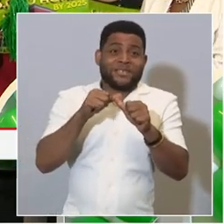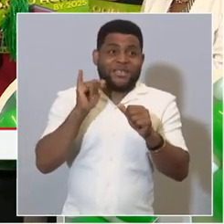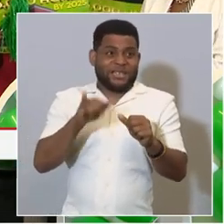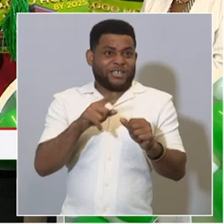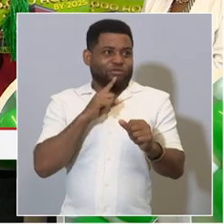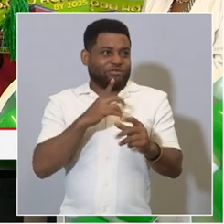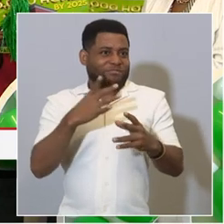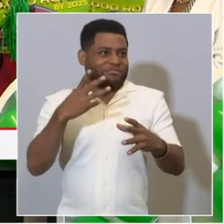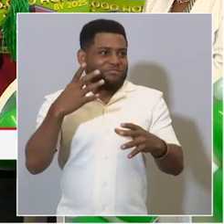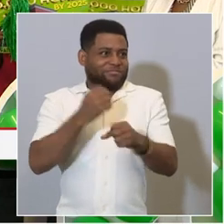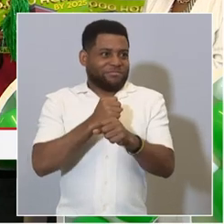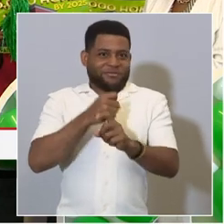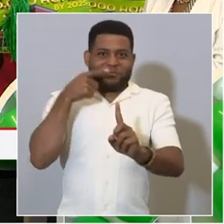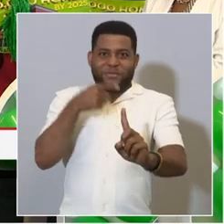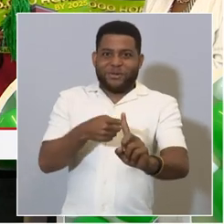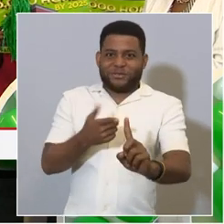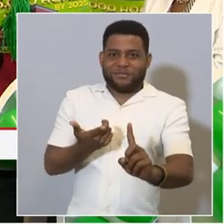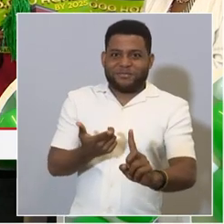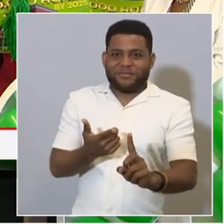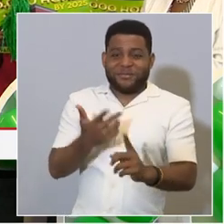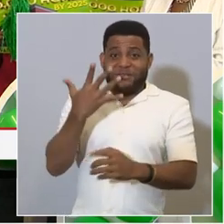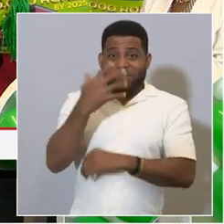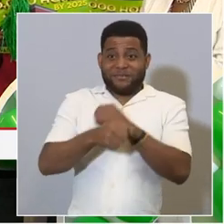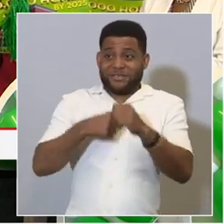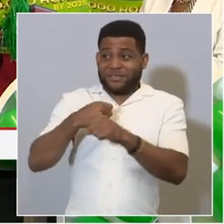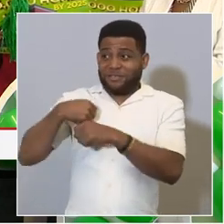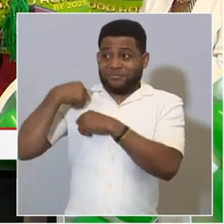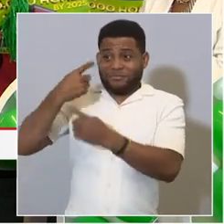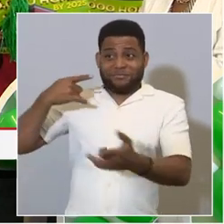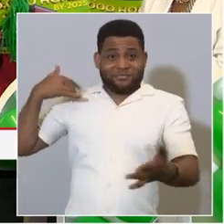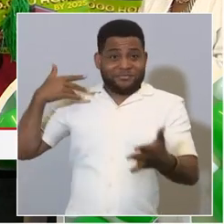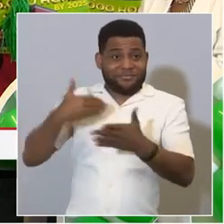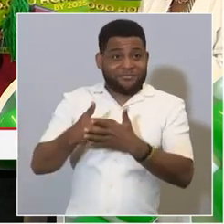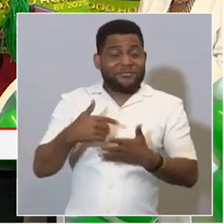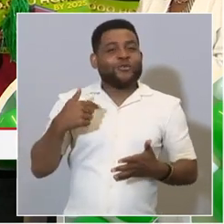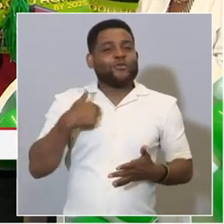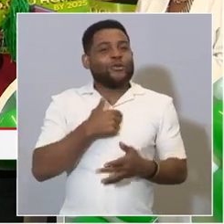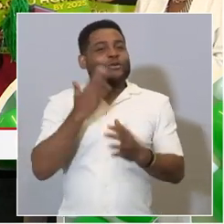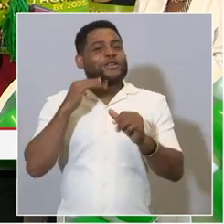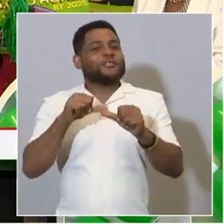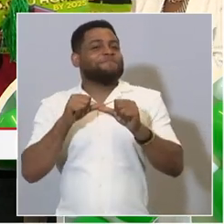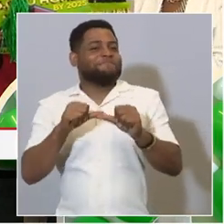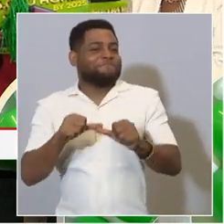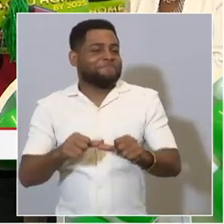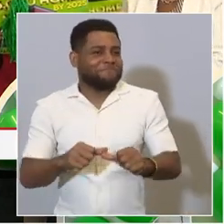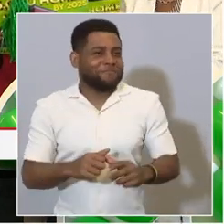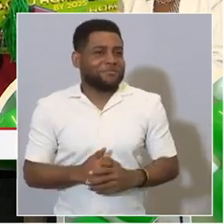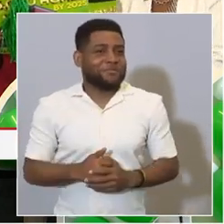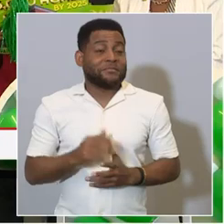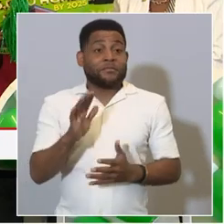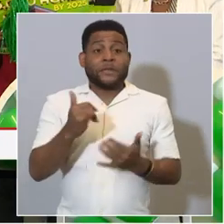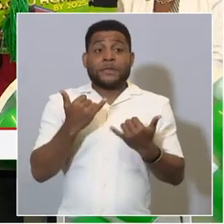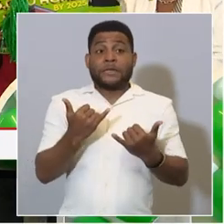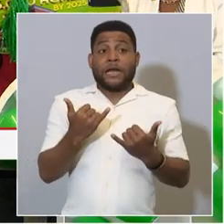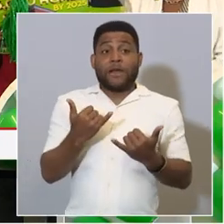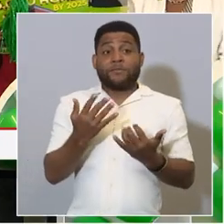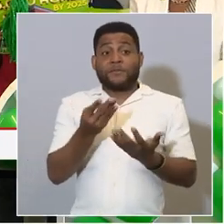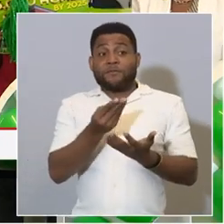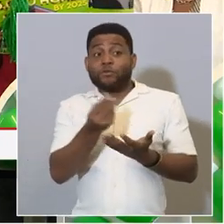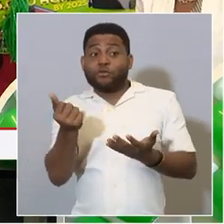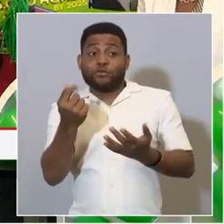in the affordable housing space, and we're going to keep pushing. We'll take a few press questions, and we'll stick around if there are any community